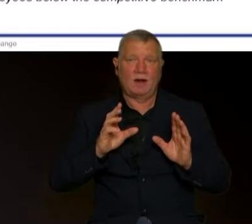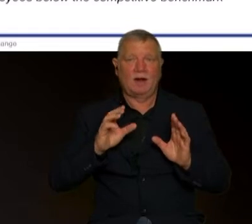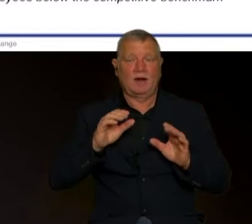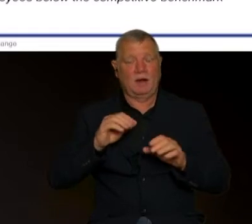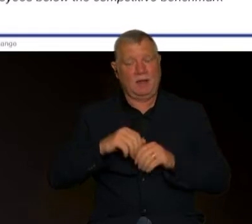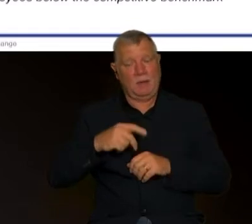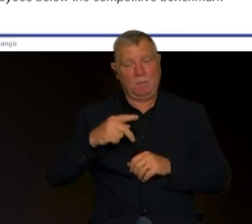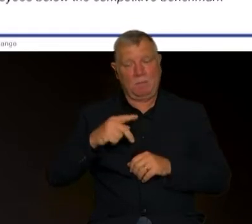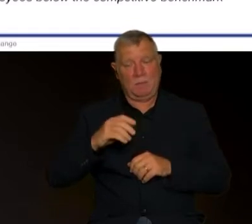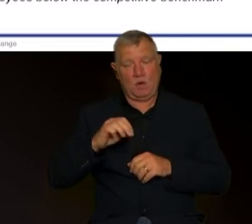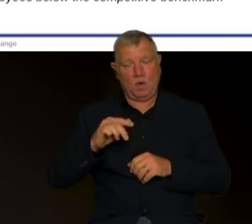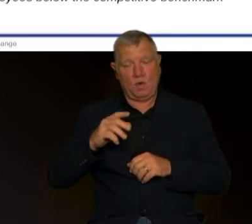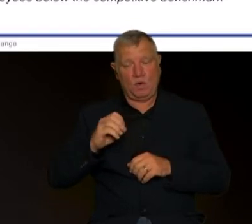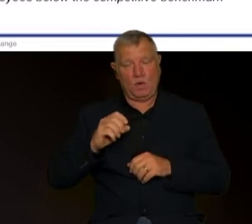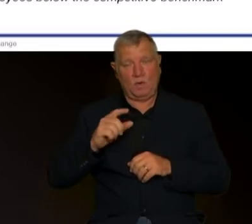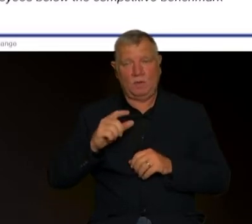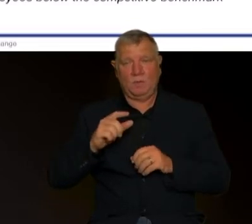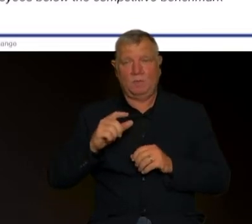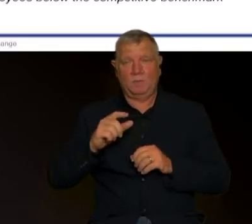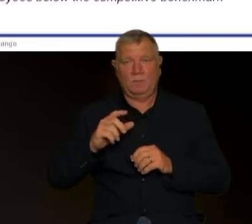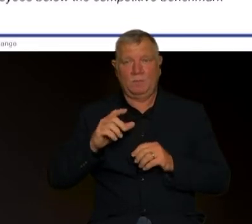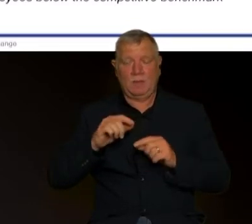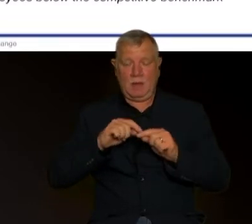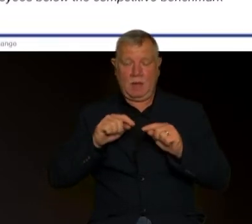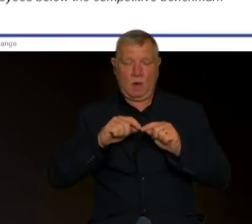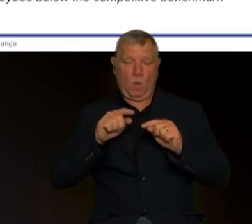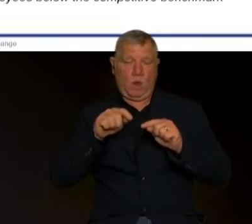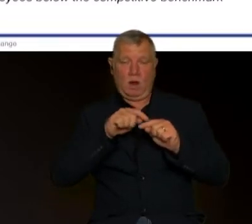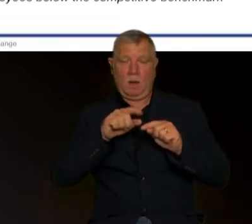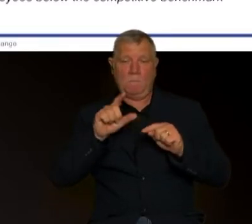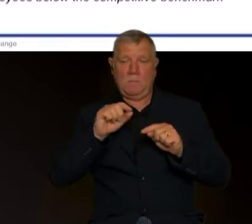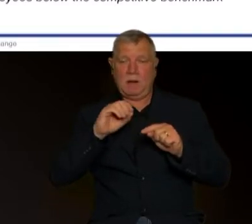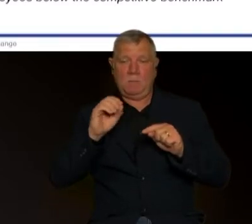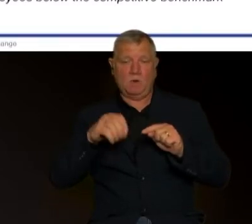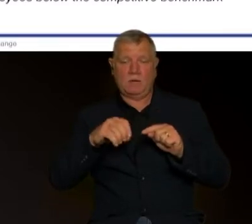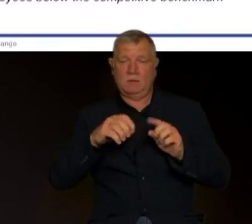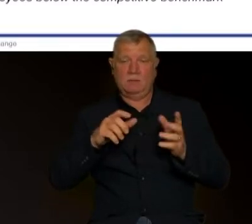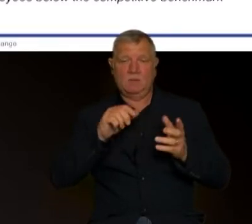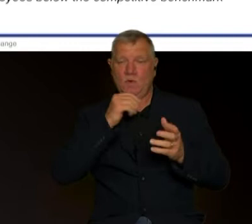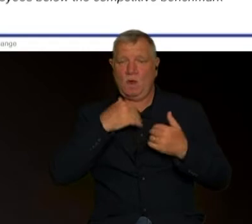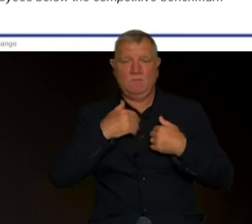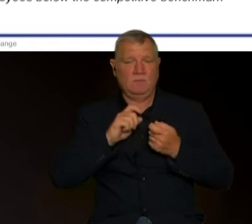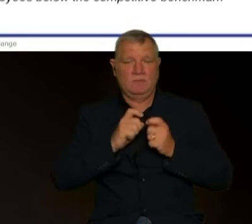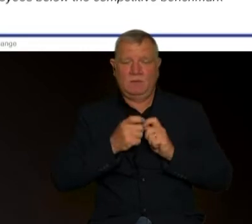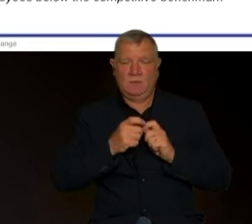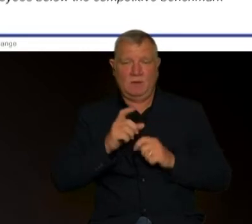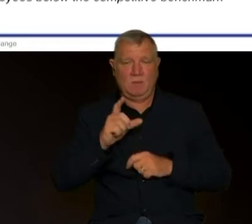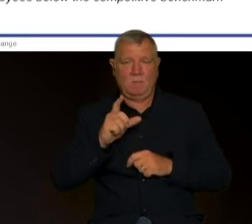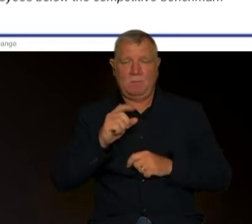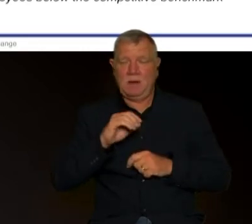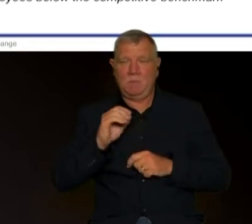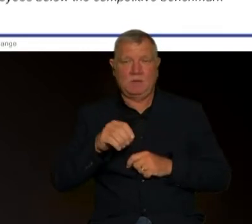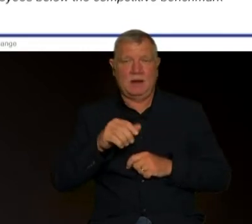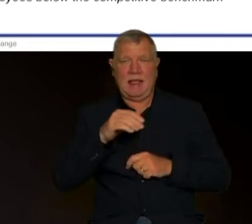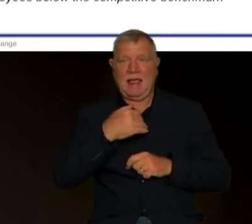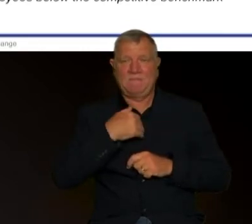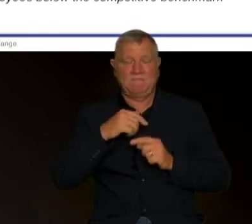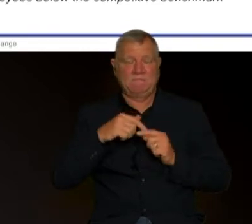Obviously, in the pilot program, the ones who were here did not receive an adjustment. The 20%